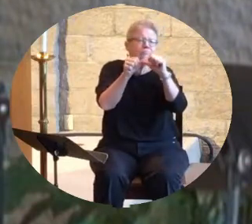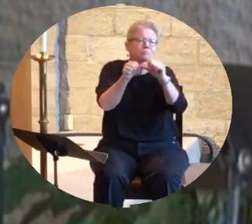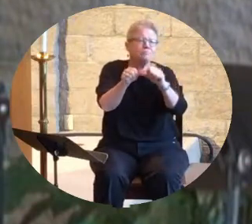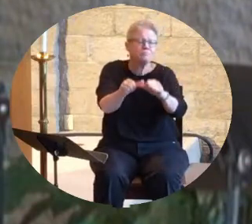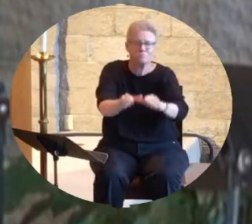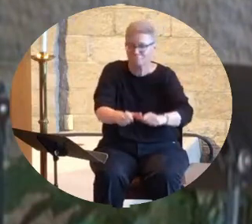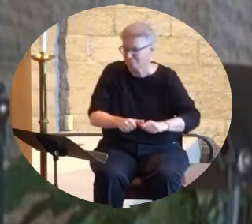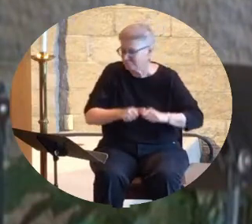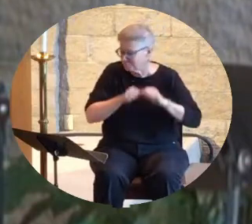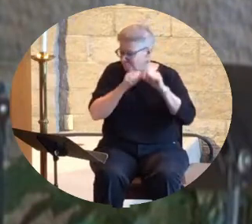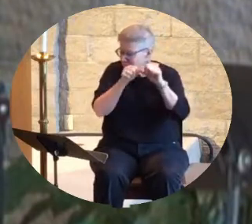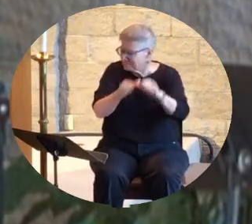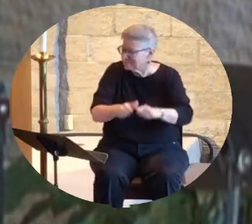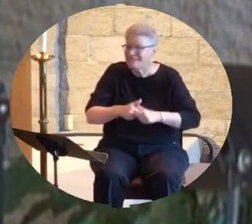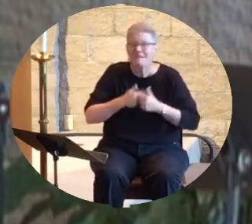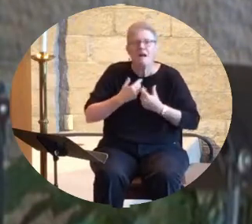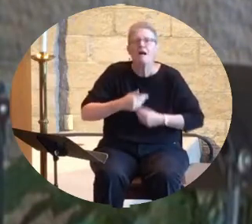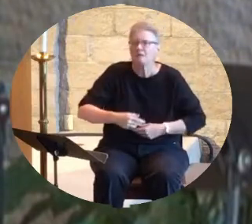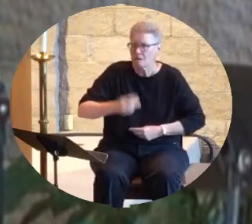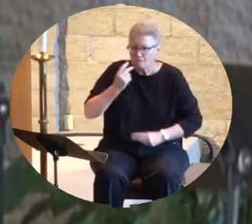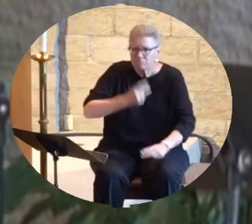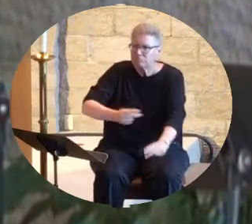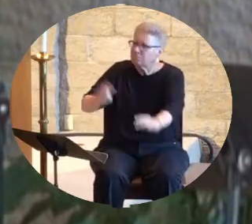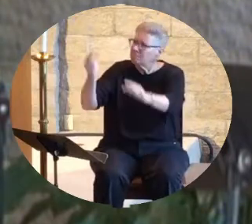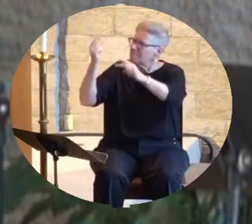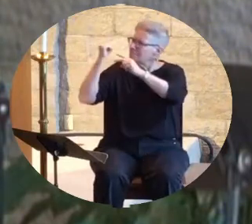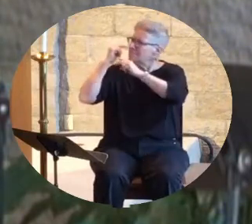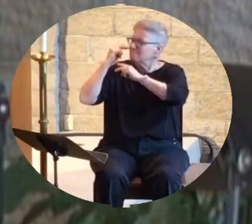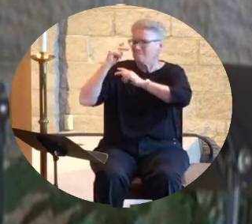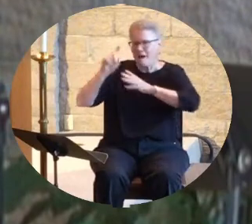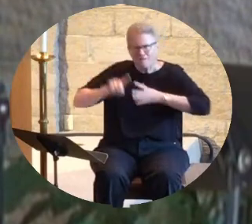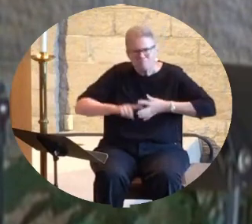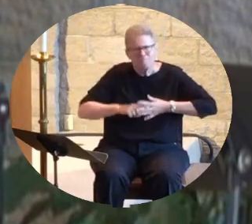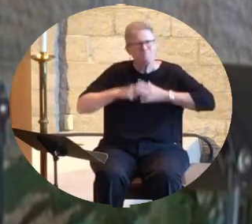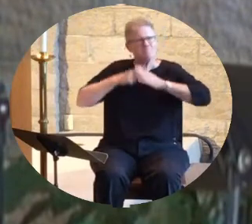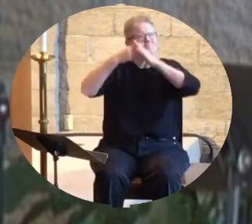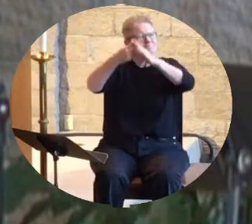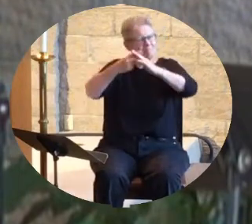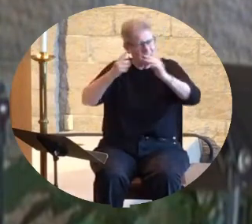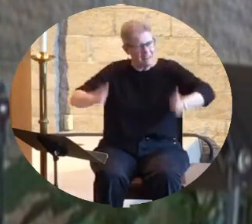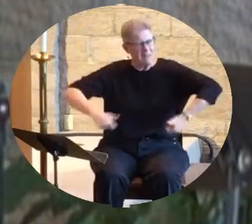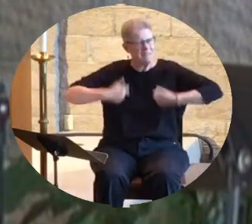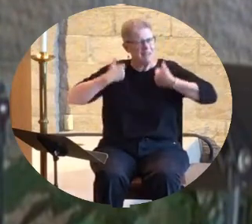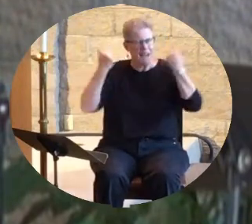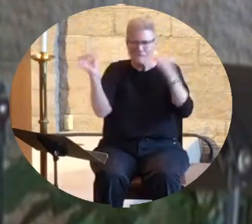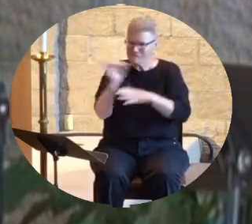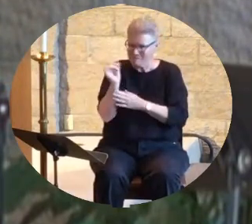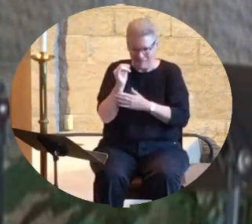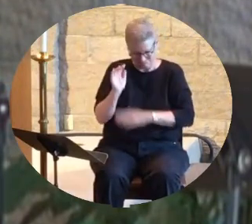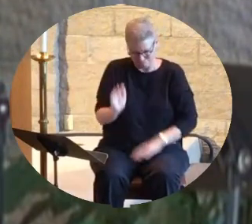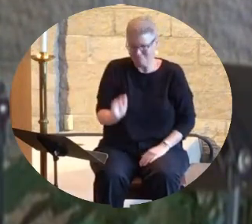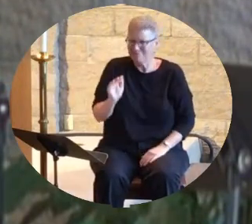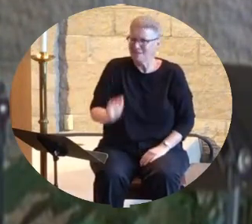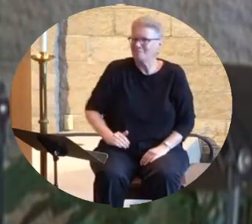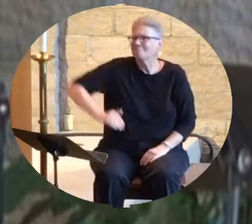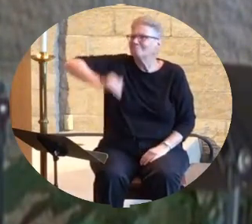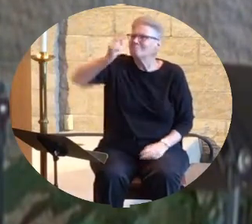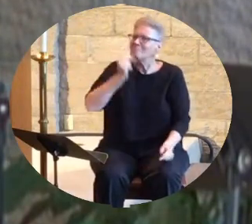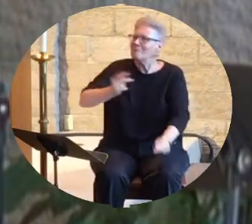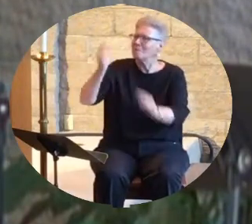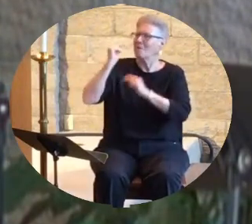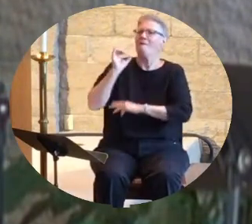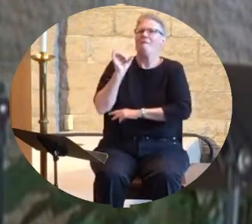the dawn of time like a childhood memory. It is a spark that was begotten from